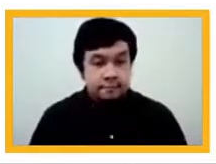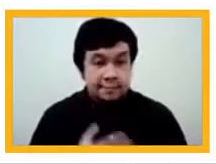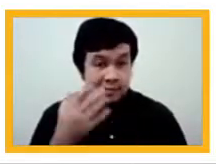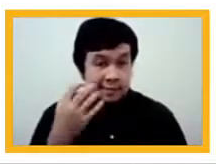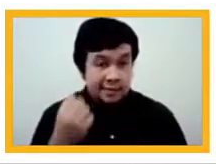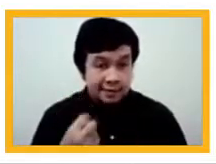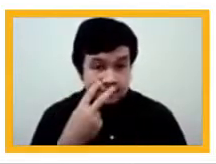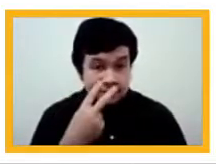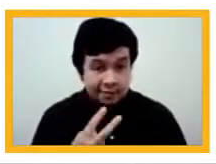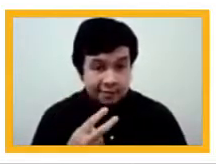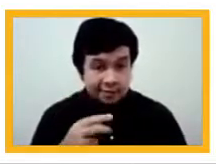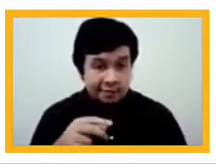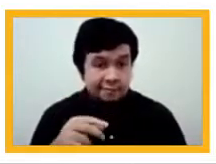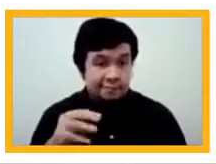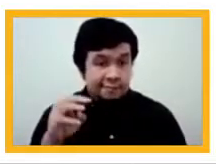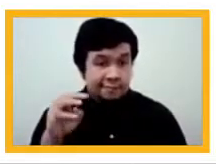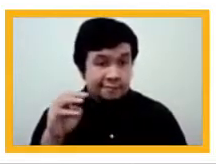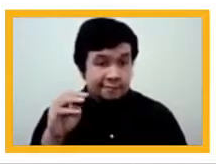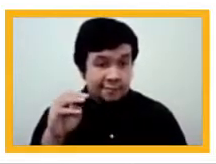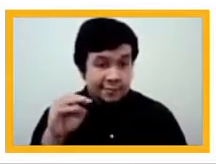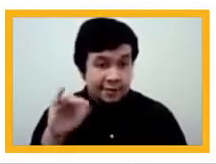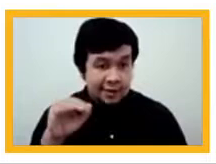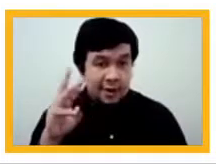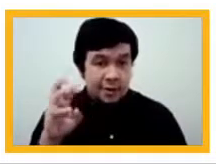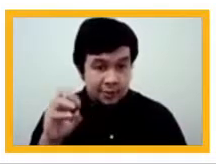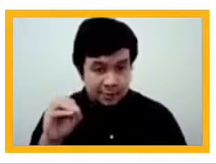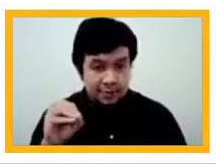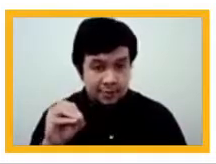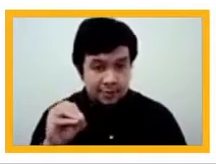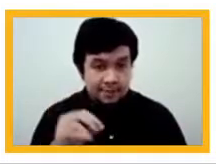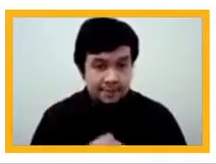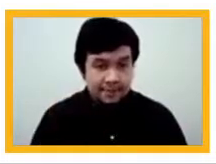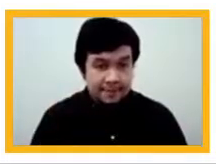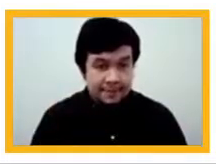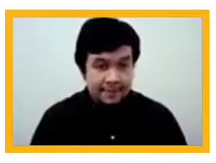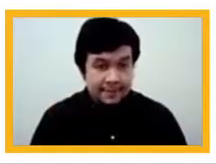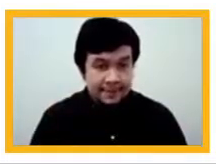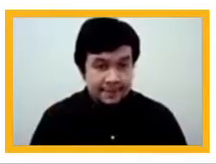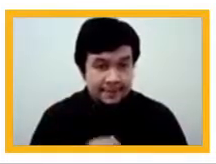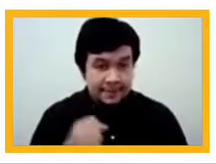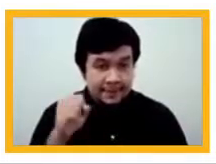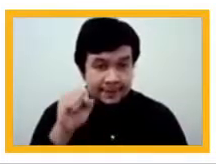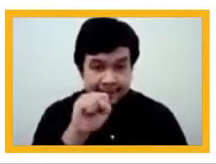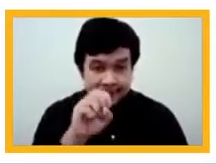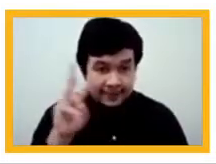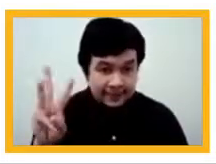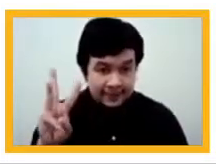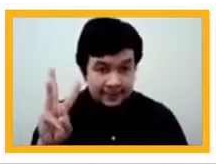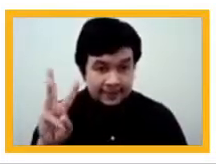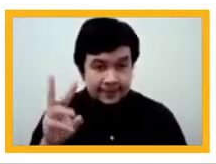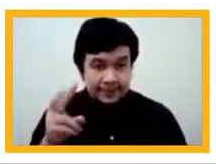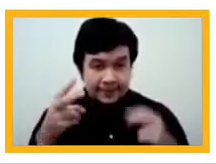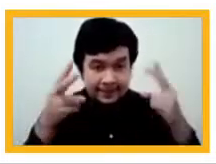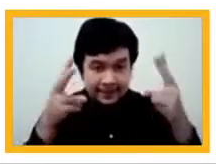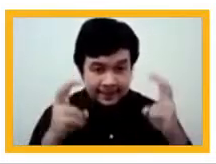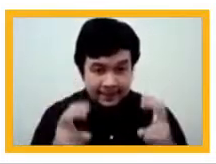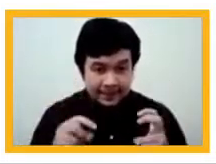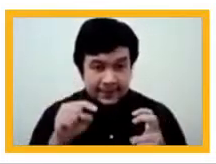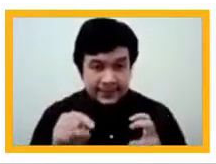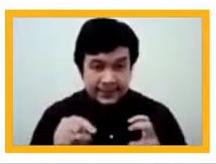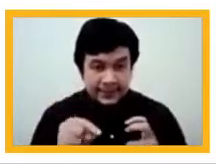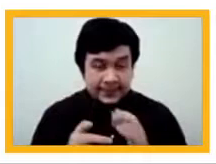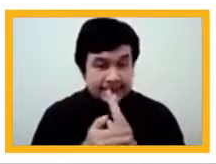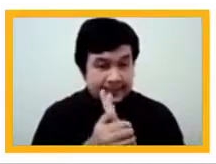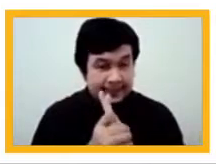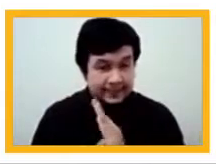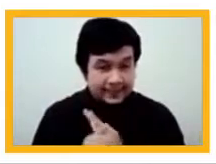the software coding skill is mathematics of fourth industry